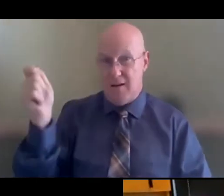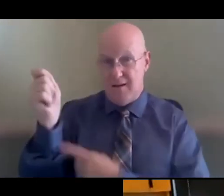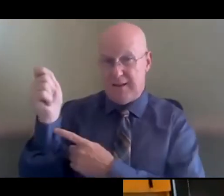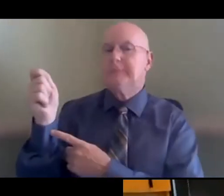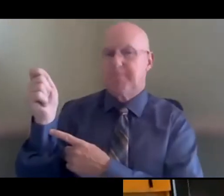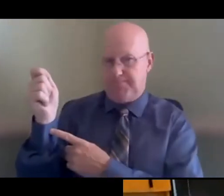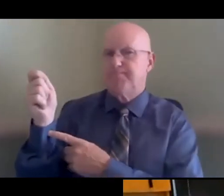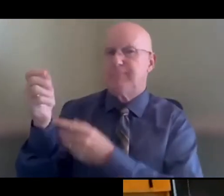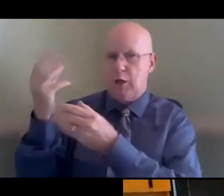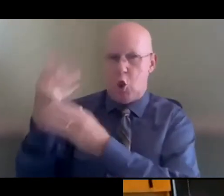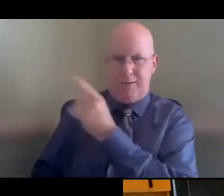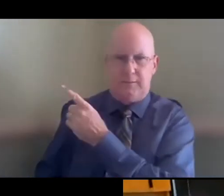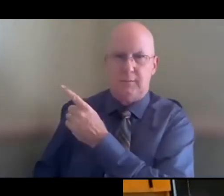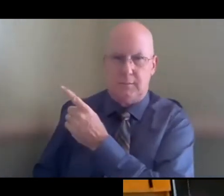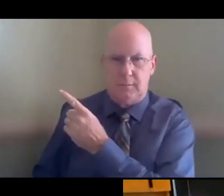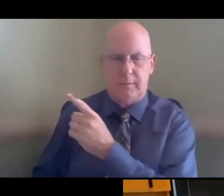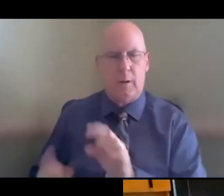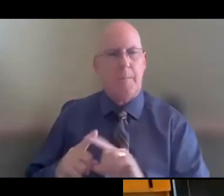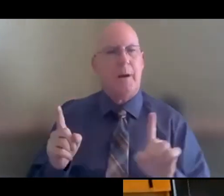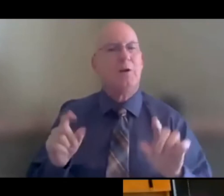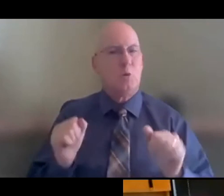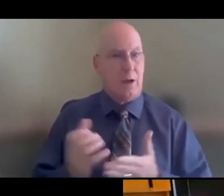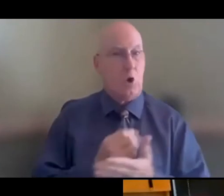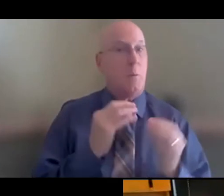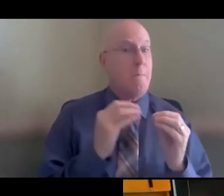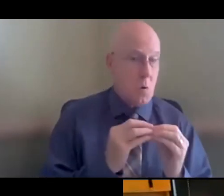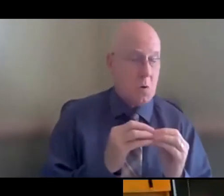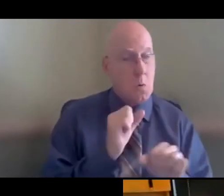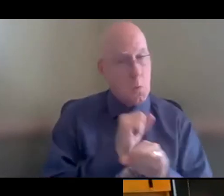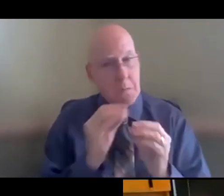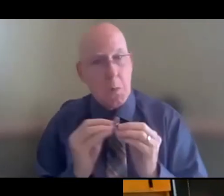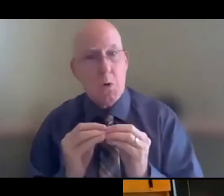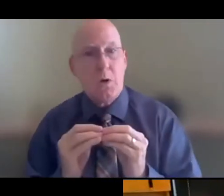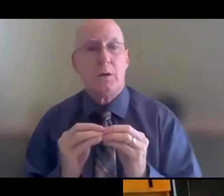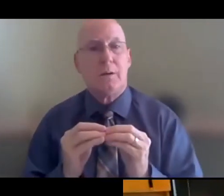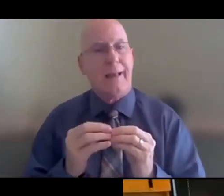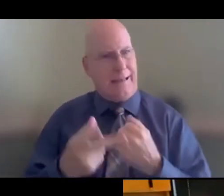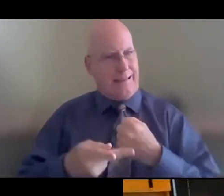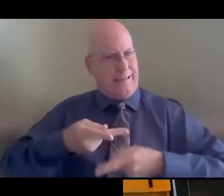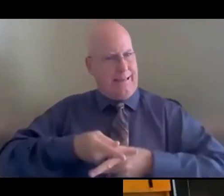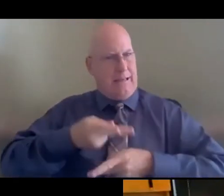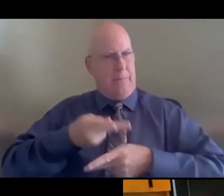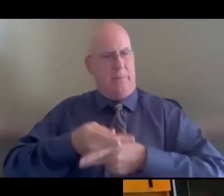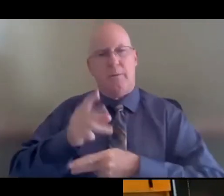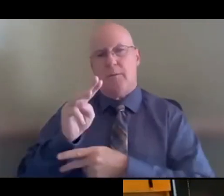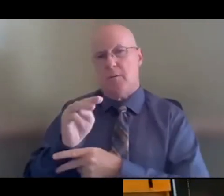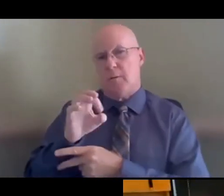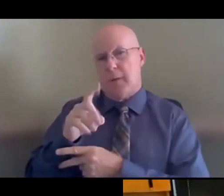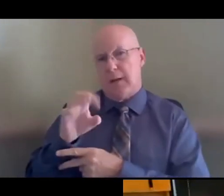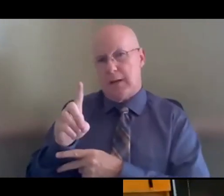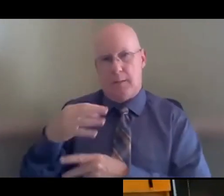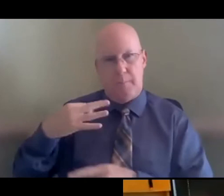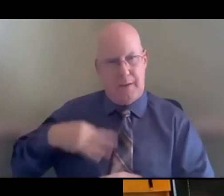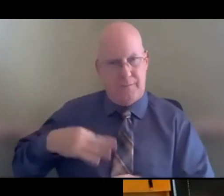potentially lost, but it does provide a way to earn more, work more, and keep those Medicaid benefits. Especially, I'm thinking